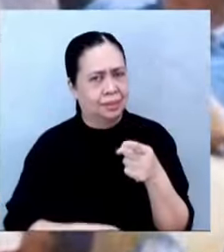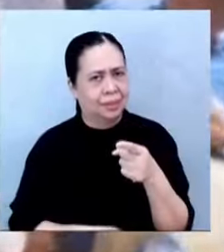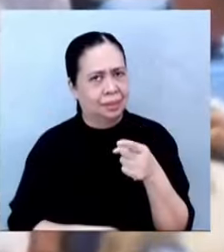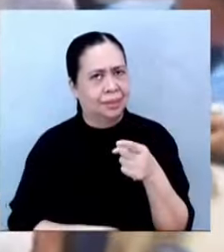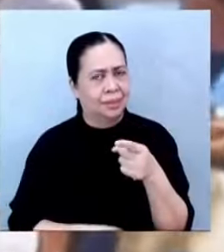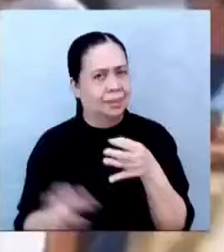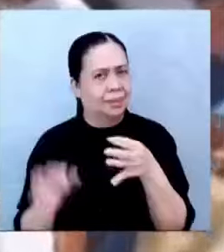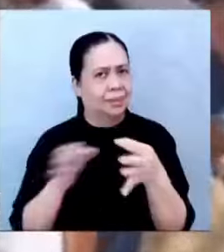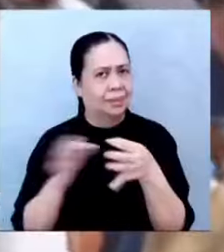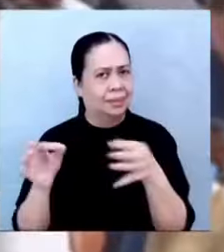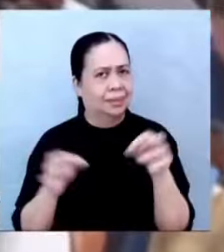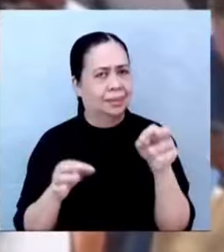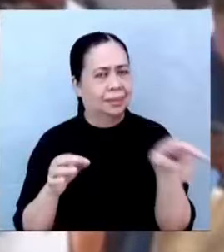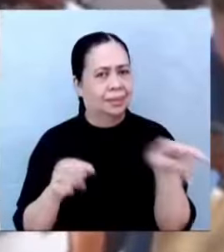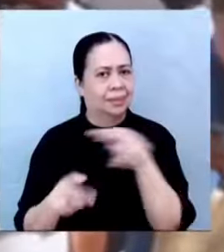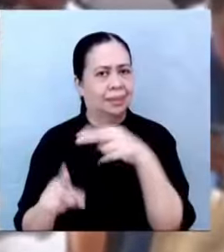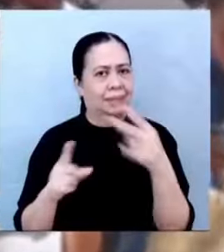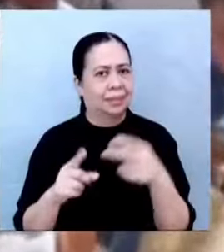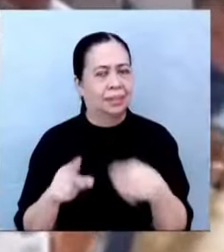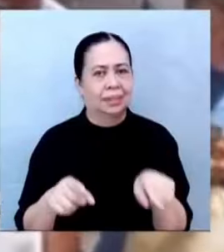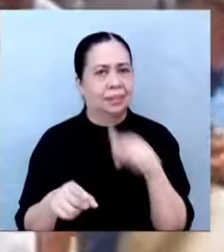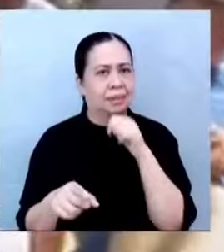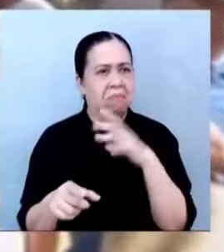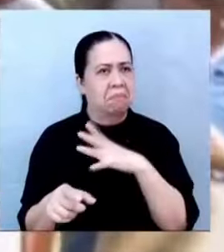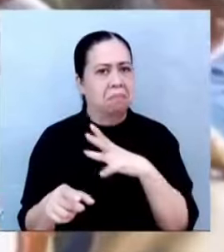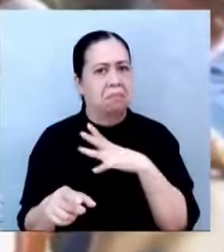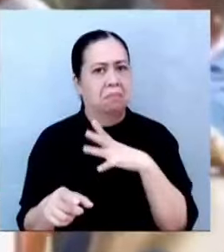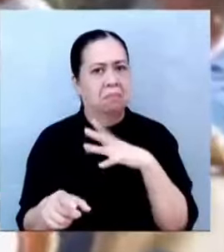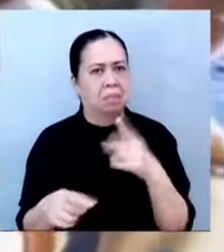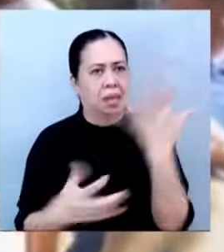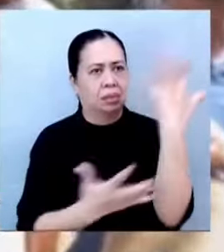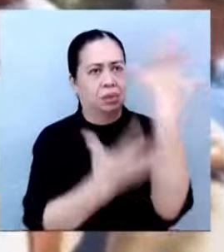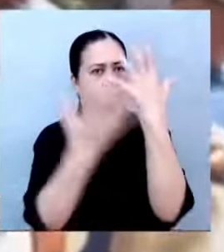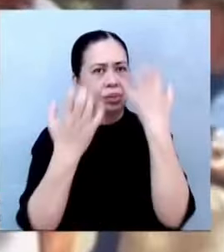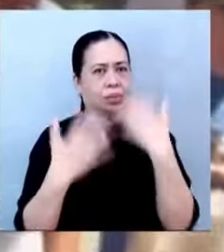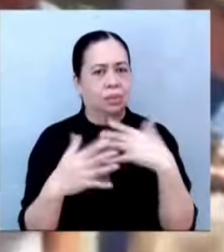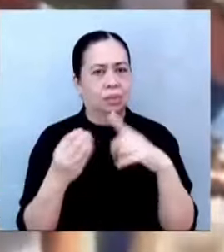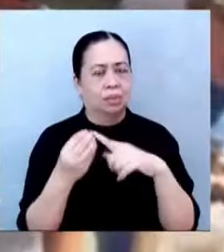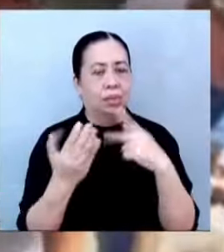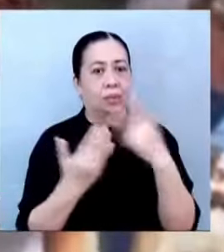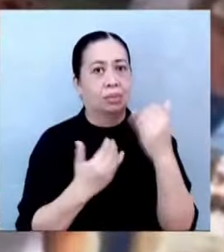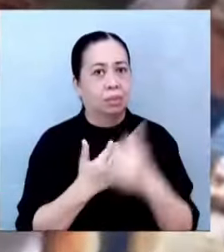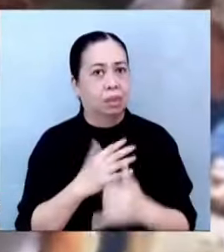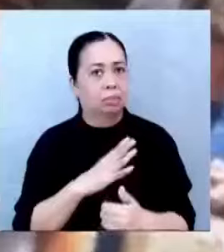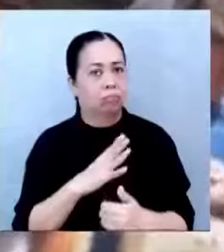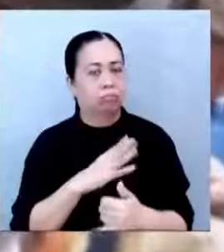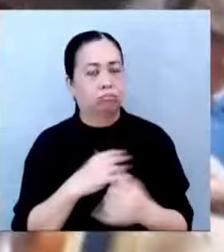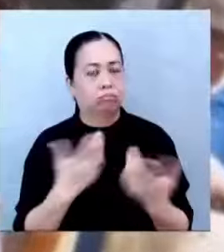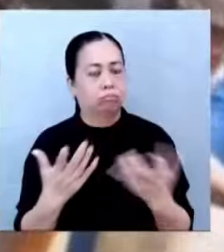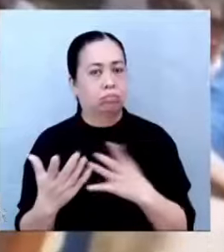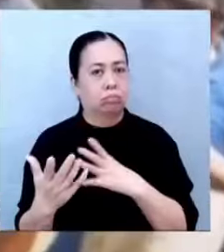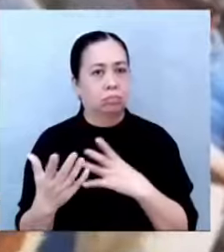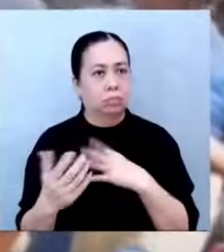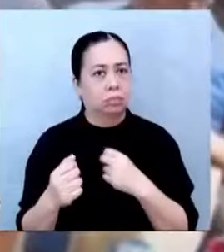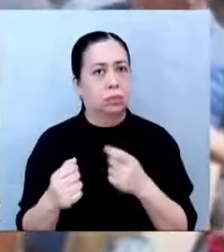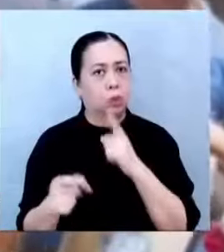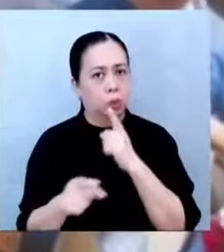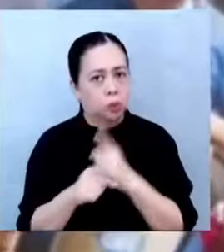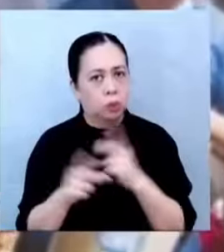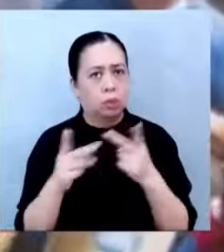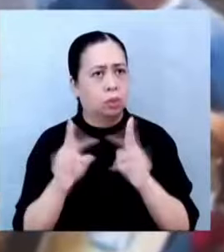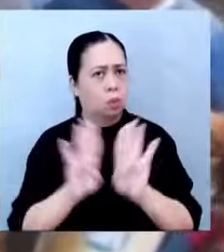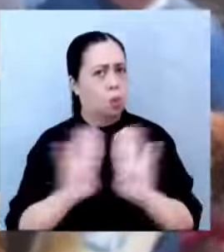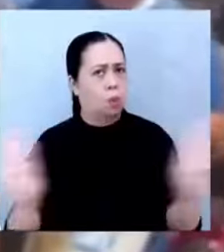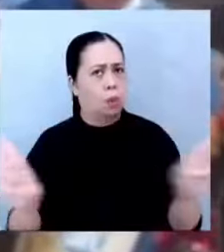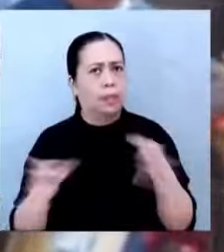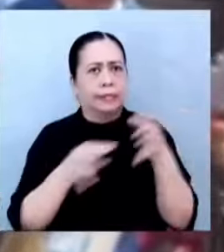explained to these protesters that he doesn't mind being questioned about his project and that his administration is in fact very open to